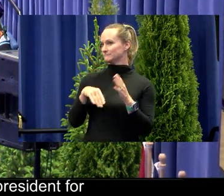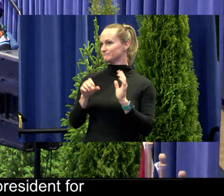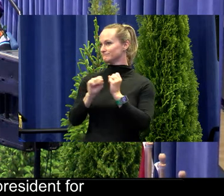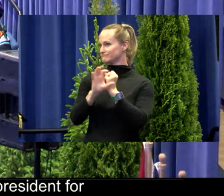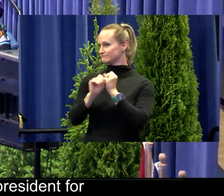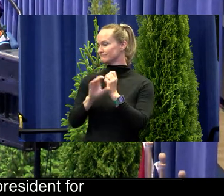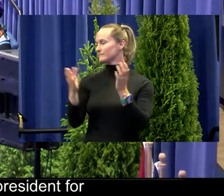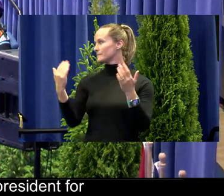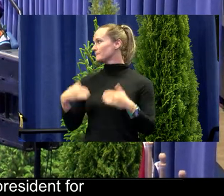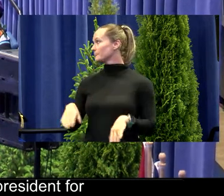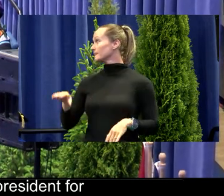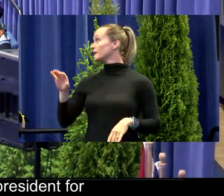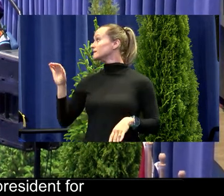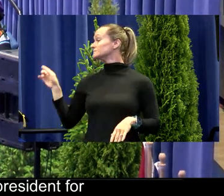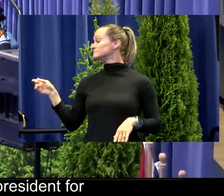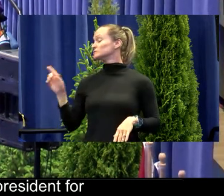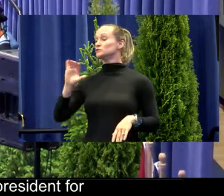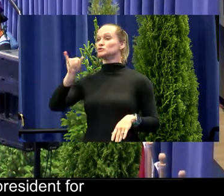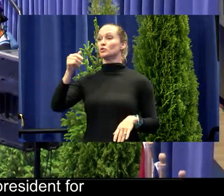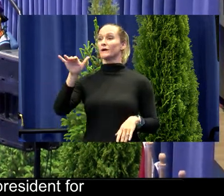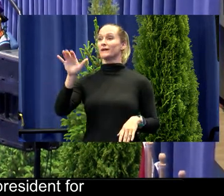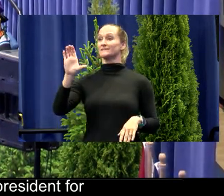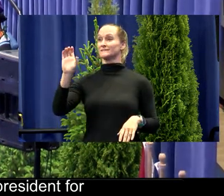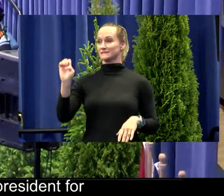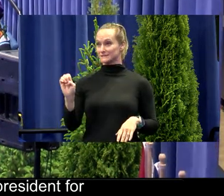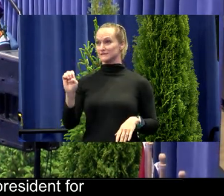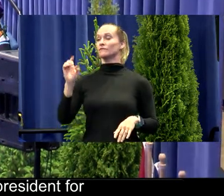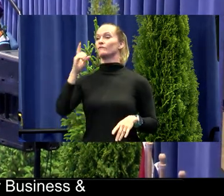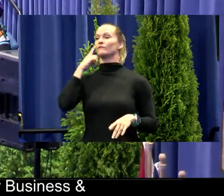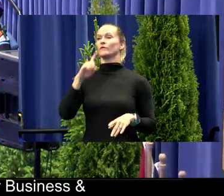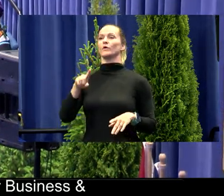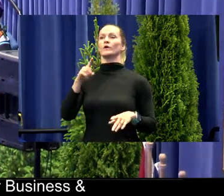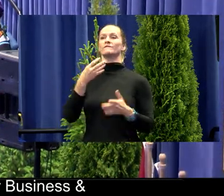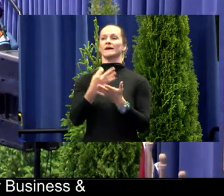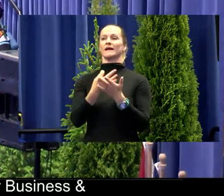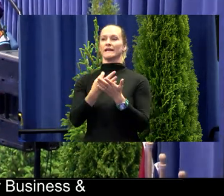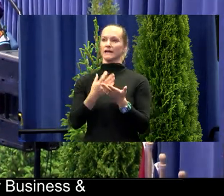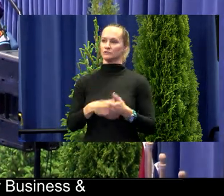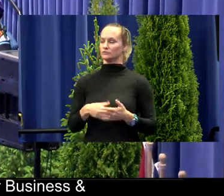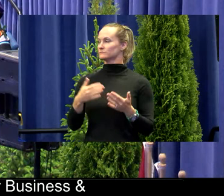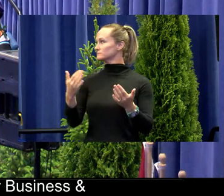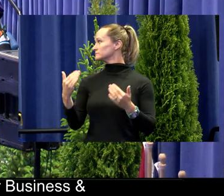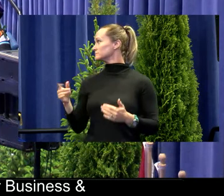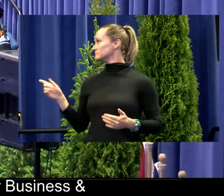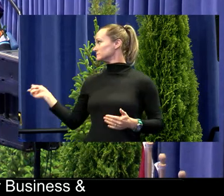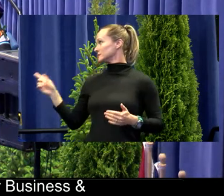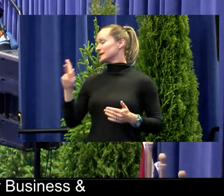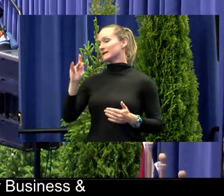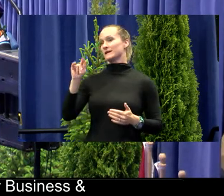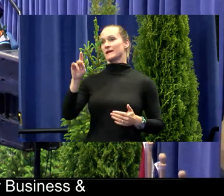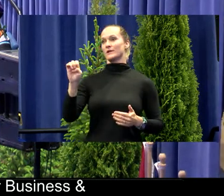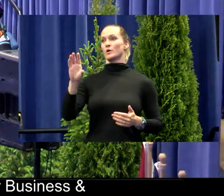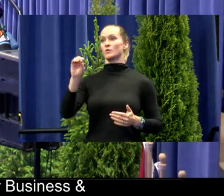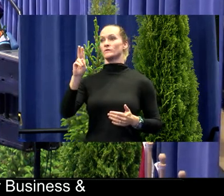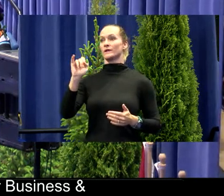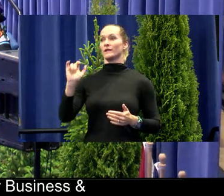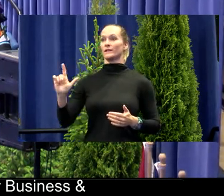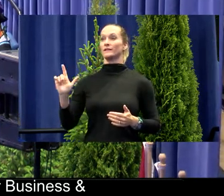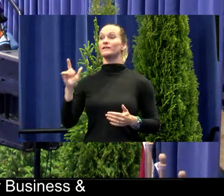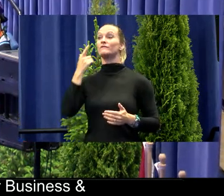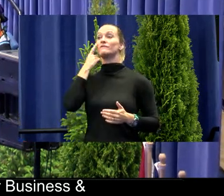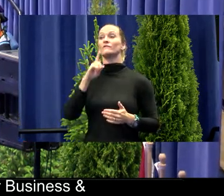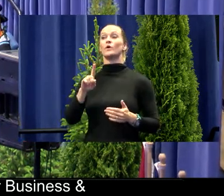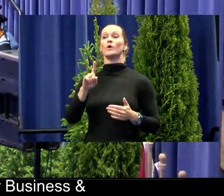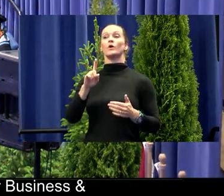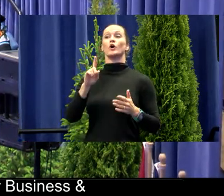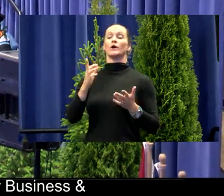Lopes, Vice President for Business and Financial Affairs, Kim O'Neill, Vice President for University Advancement,